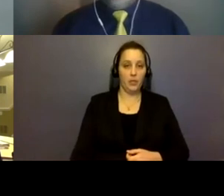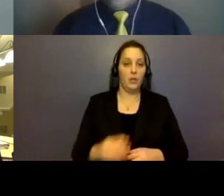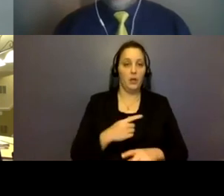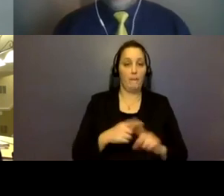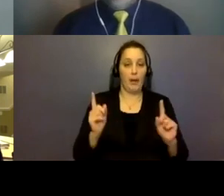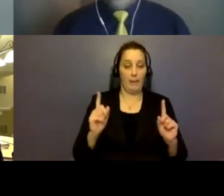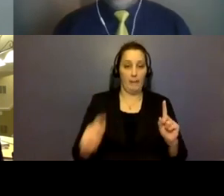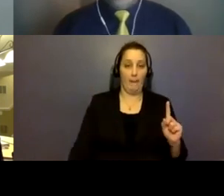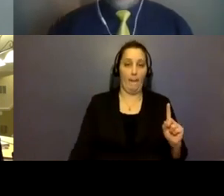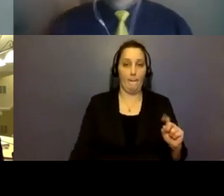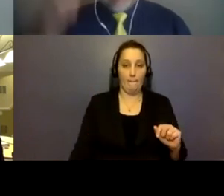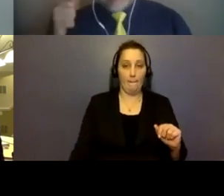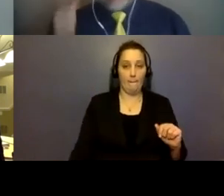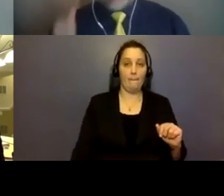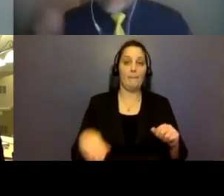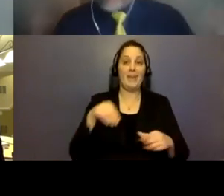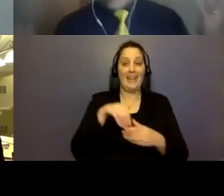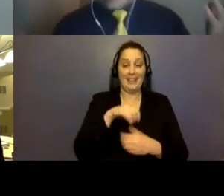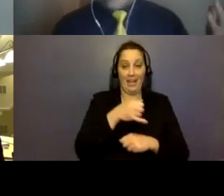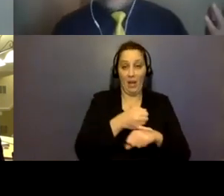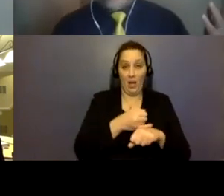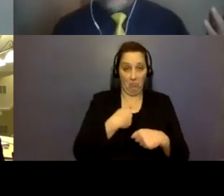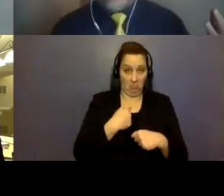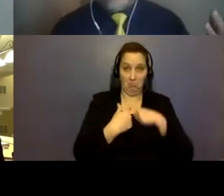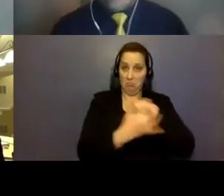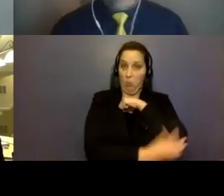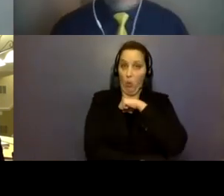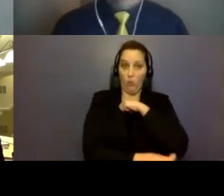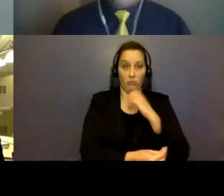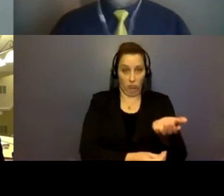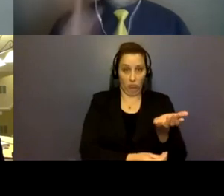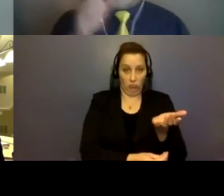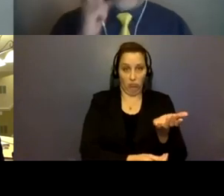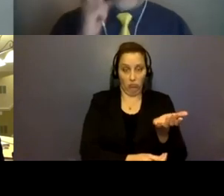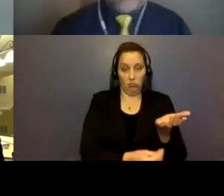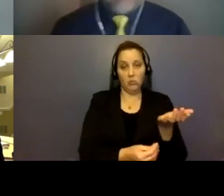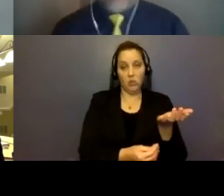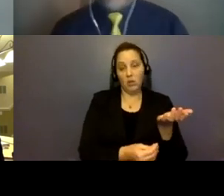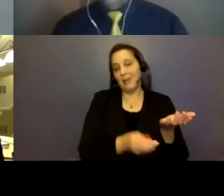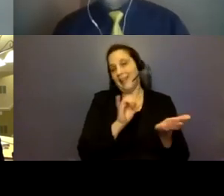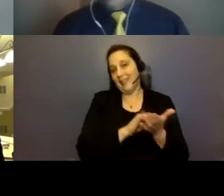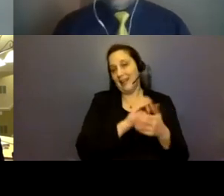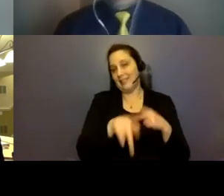But in the island, I was poor. So that is the kind of discrimination I